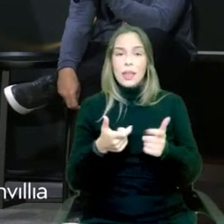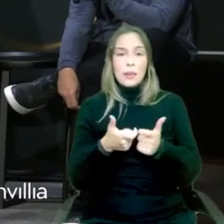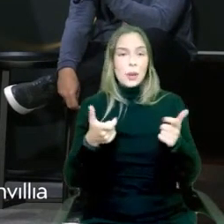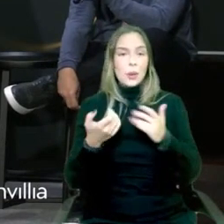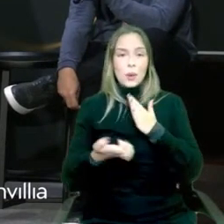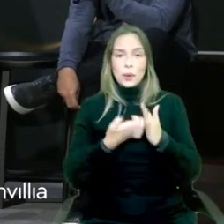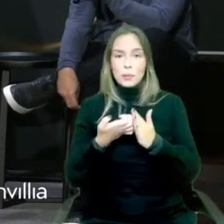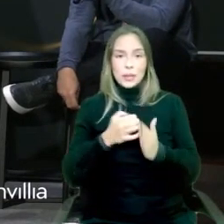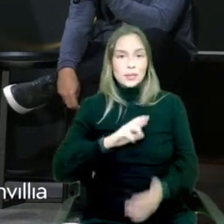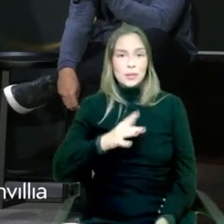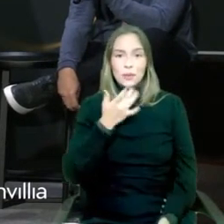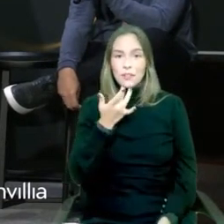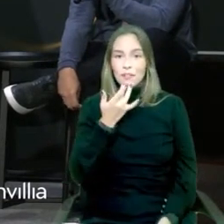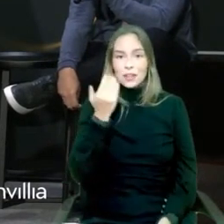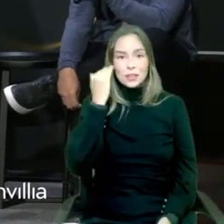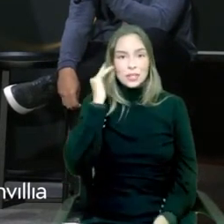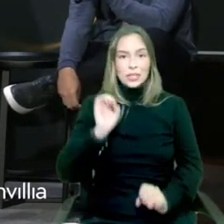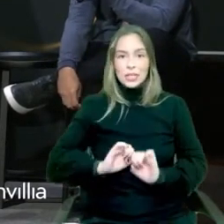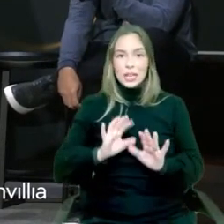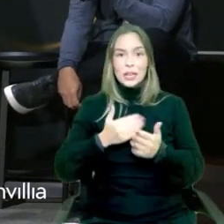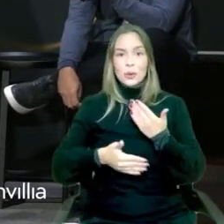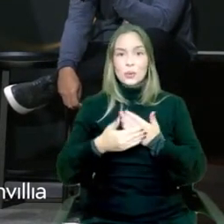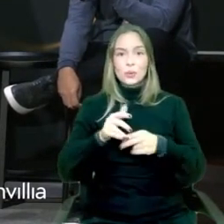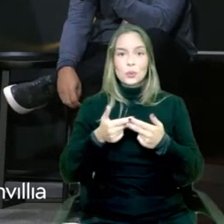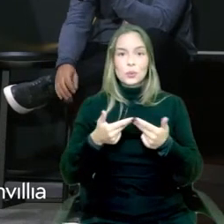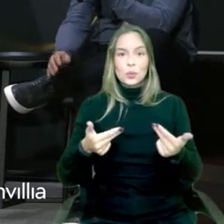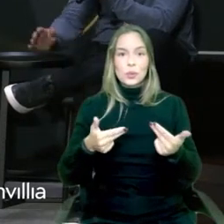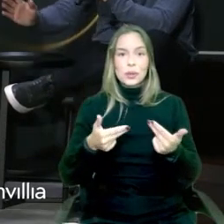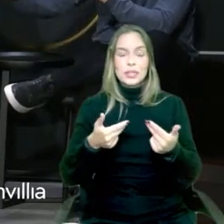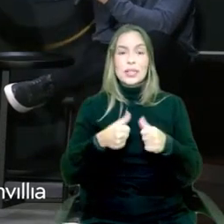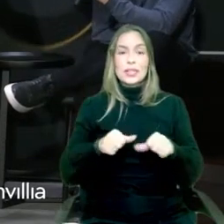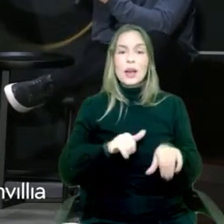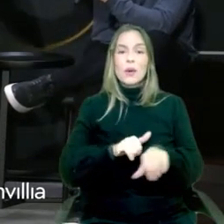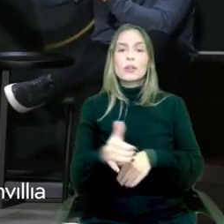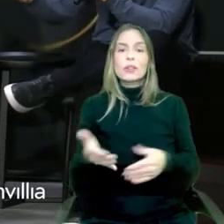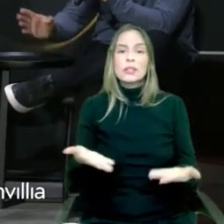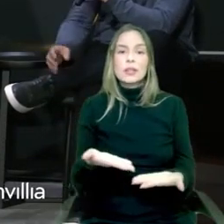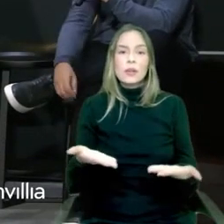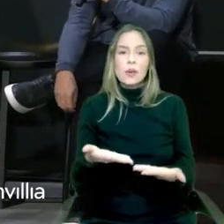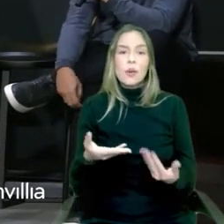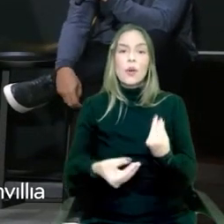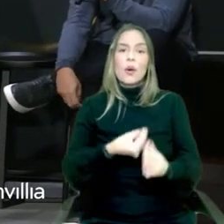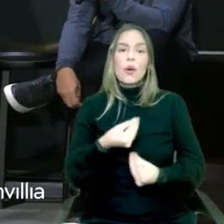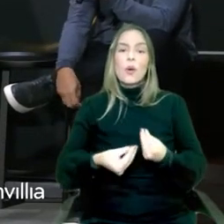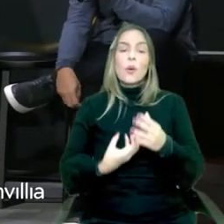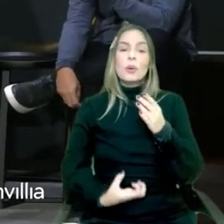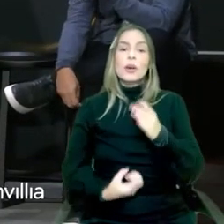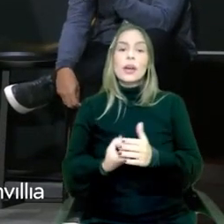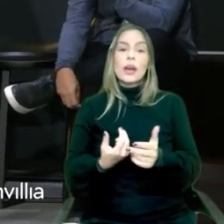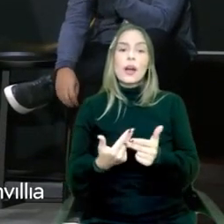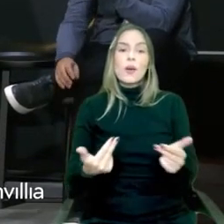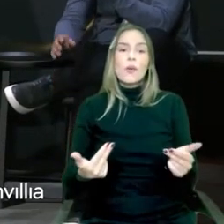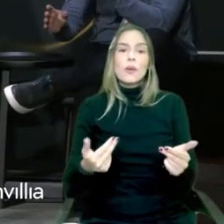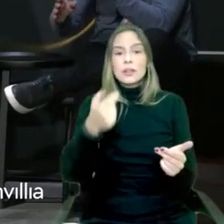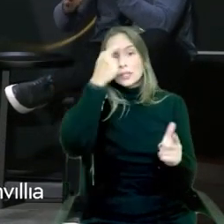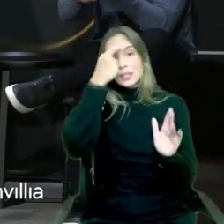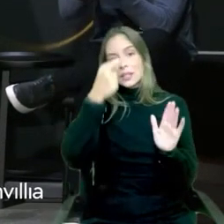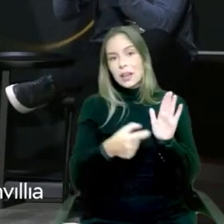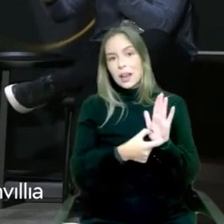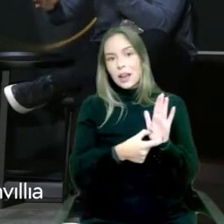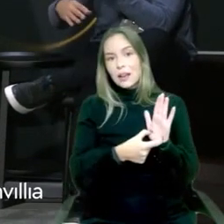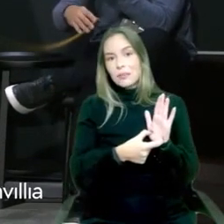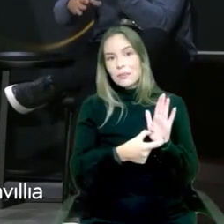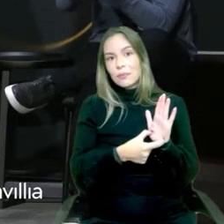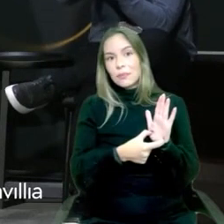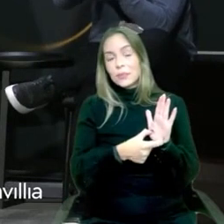that is happening. And how you can really create something like the AI cockpit here, it's not easy because, okay, you